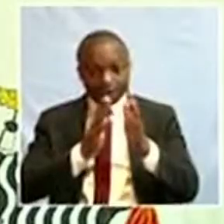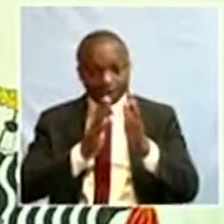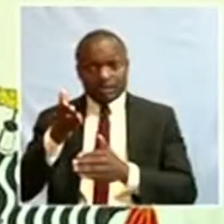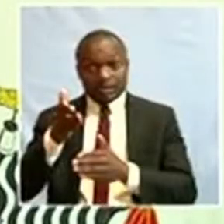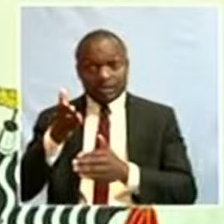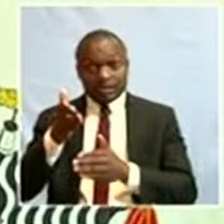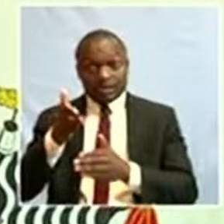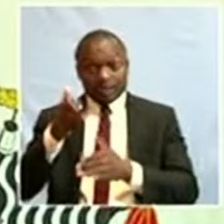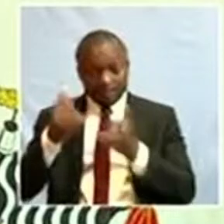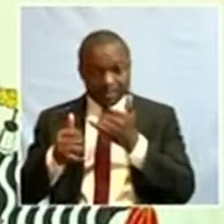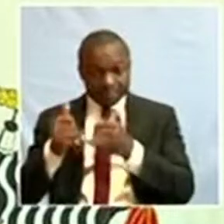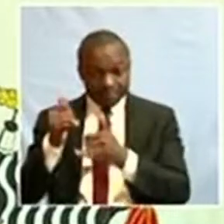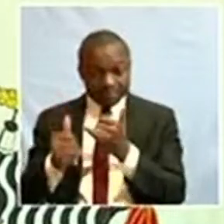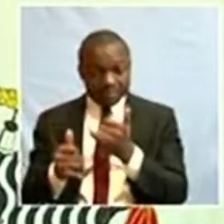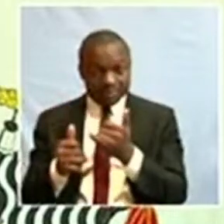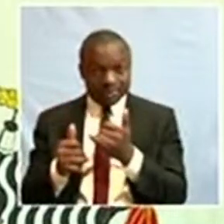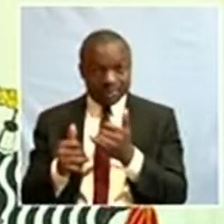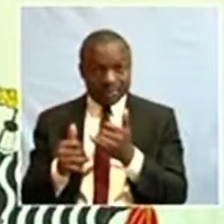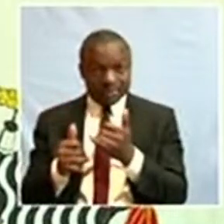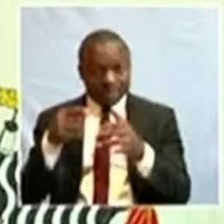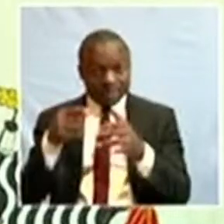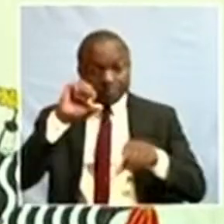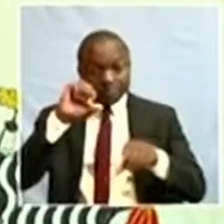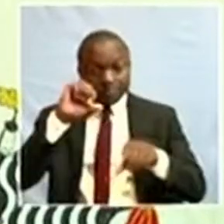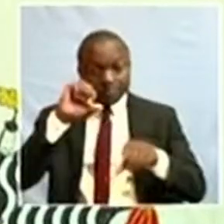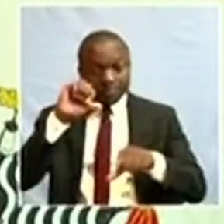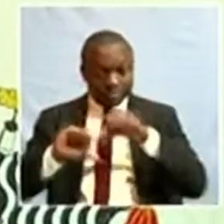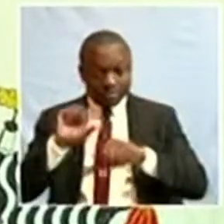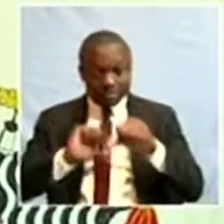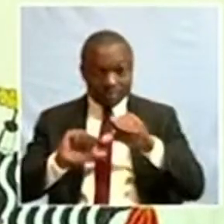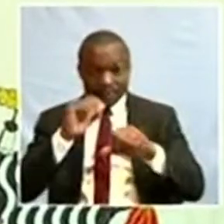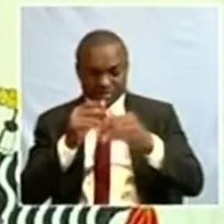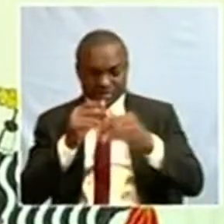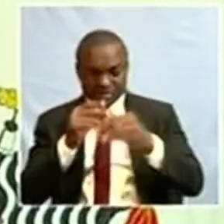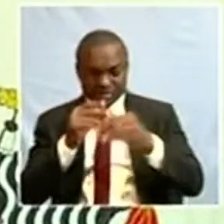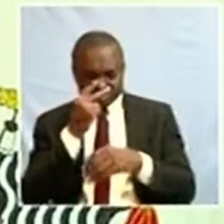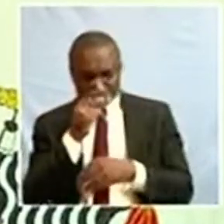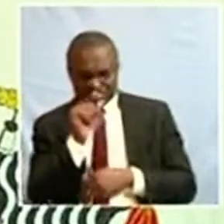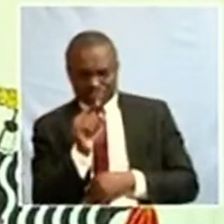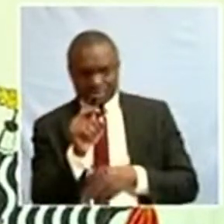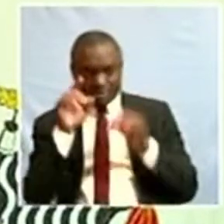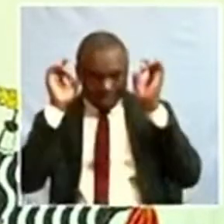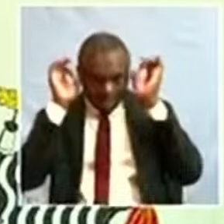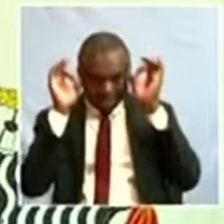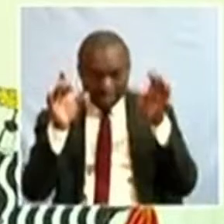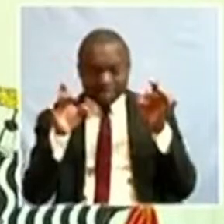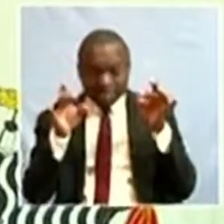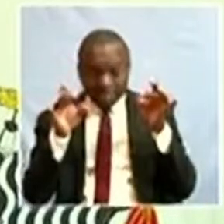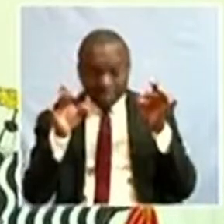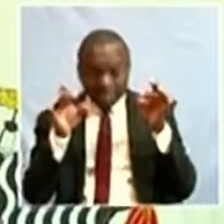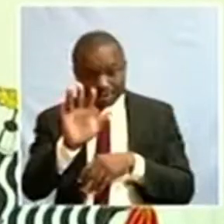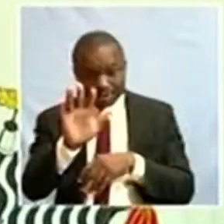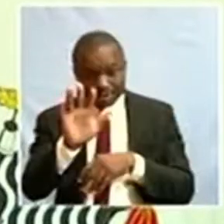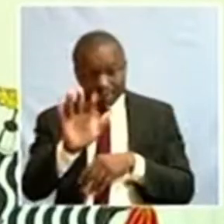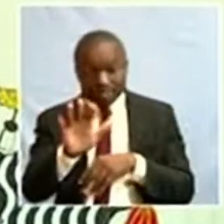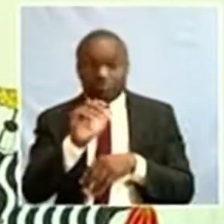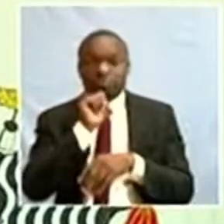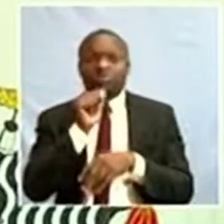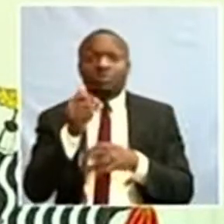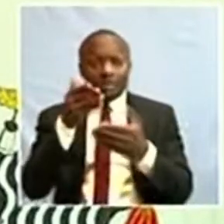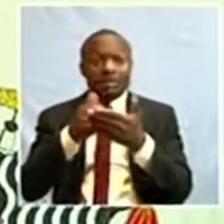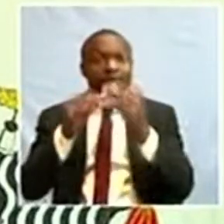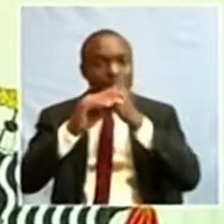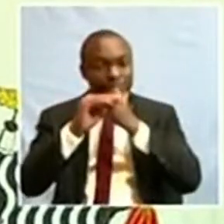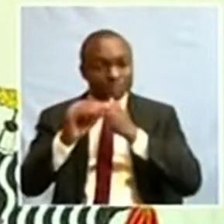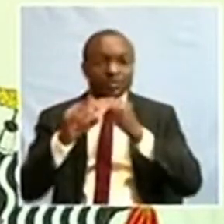Go into performing audit procedures to establish whether those risks actually materialize or not. So this is the stage where